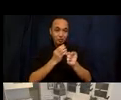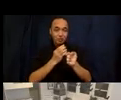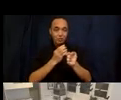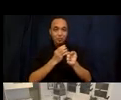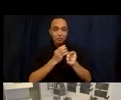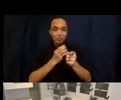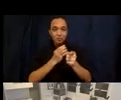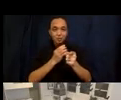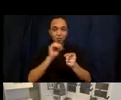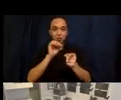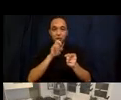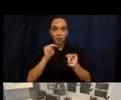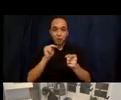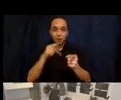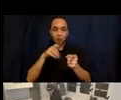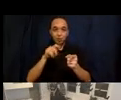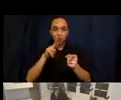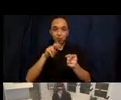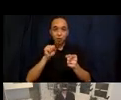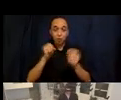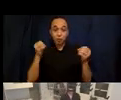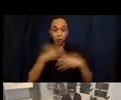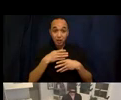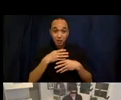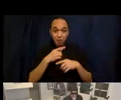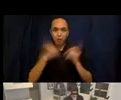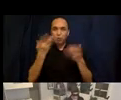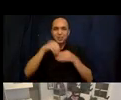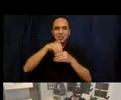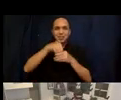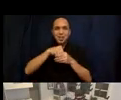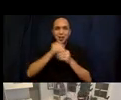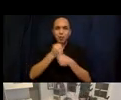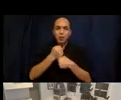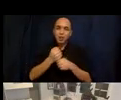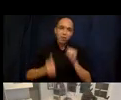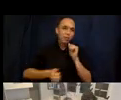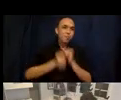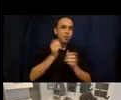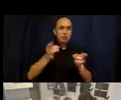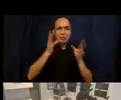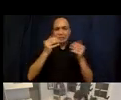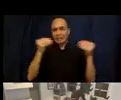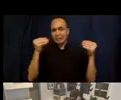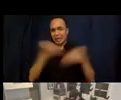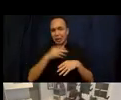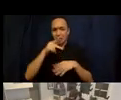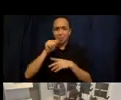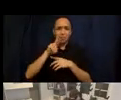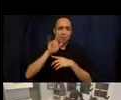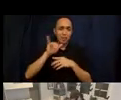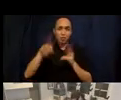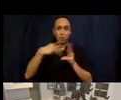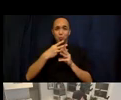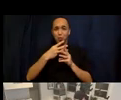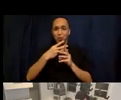enough, but what's inside? Create the most terrifying pastry the world has ever seen. And of course, it should be a